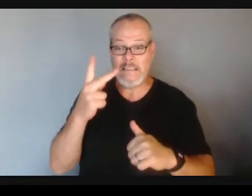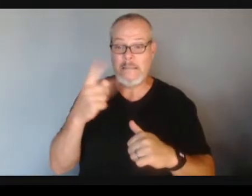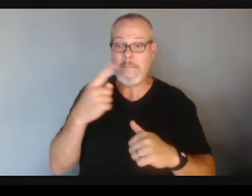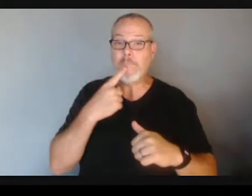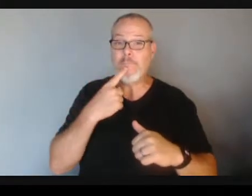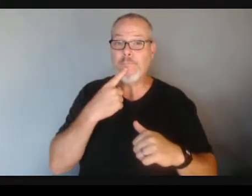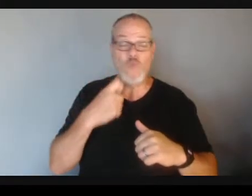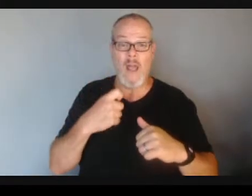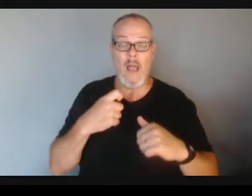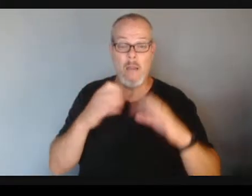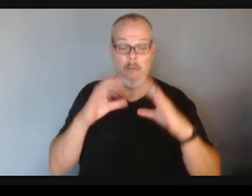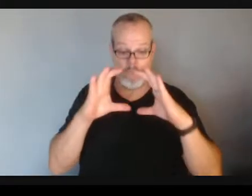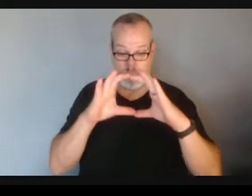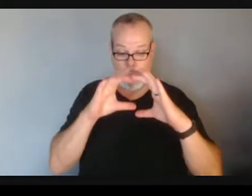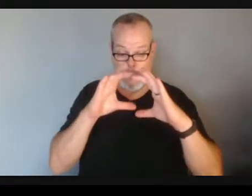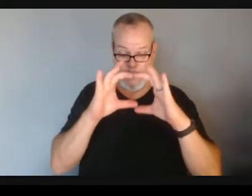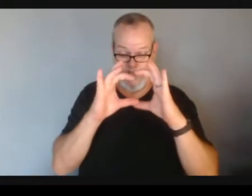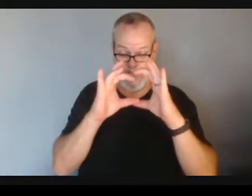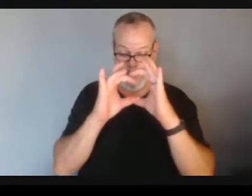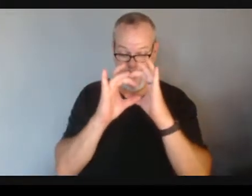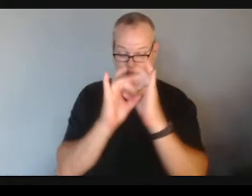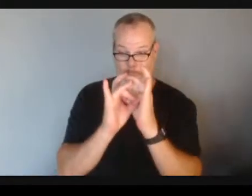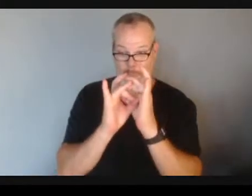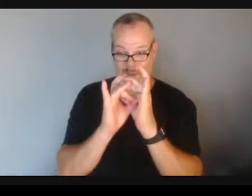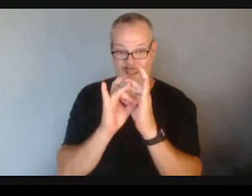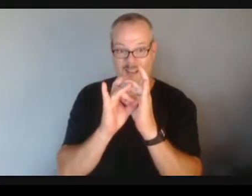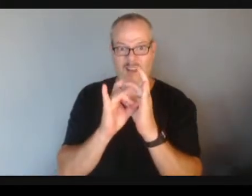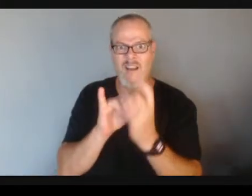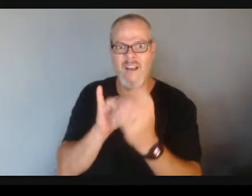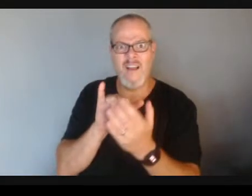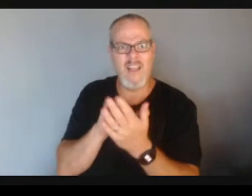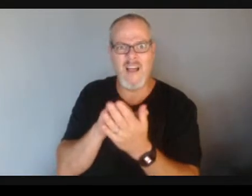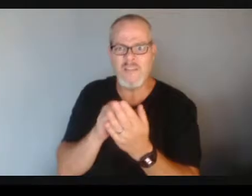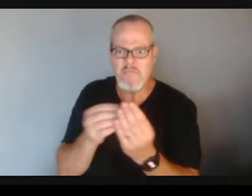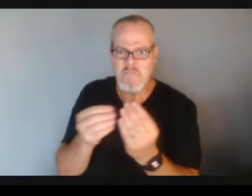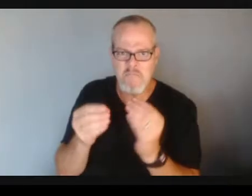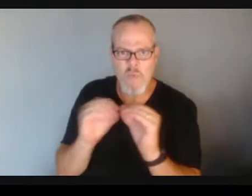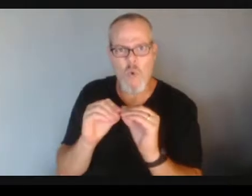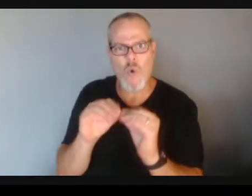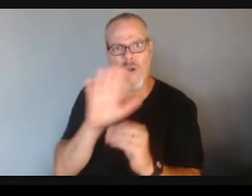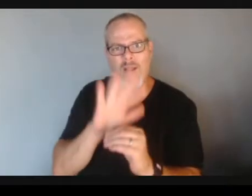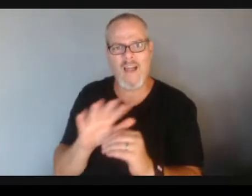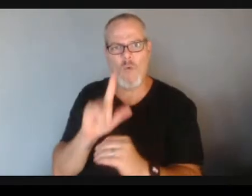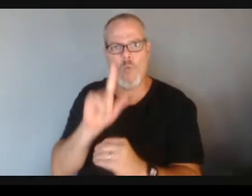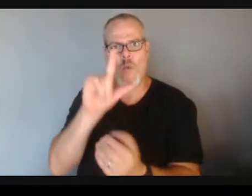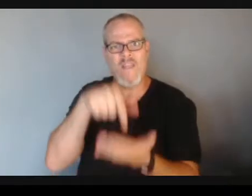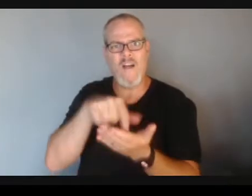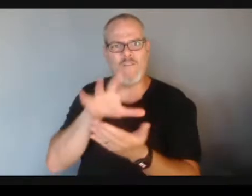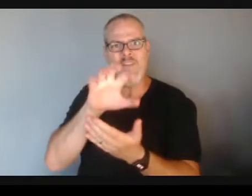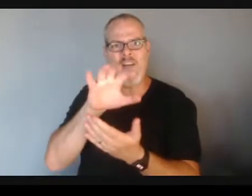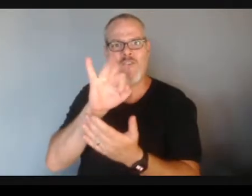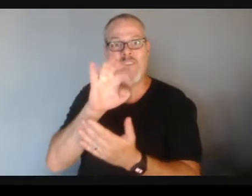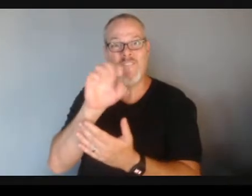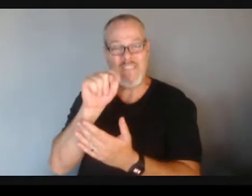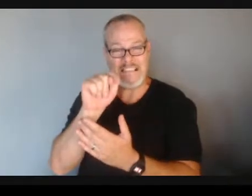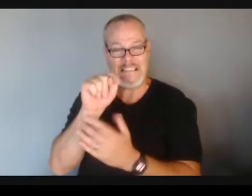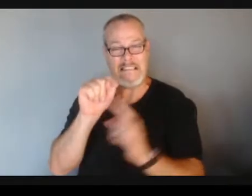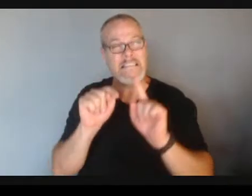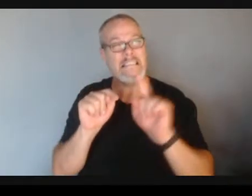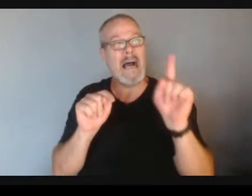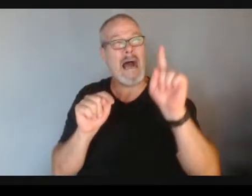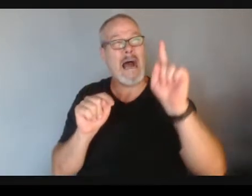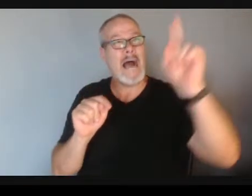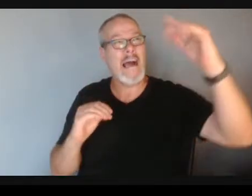like the 13-mile marker, which is got to be 1,500 feet. Oh, yeah. Or higher up.